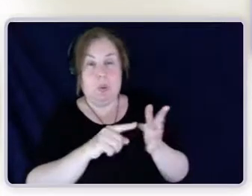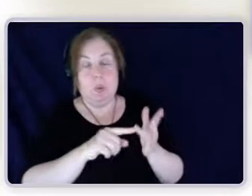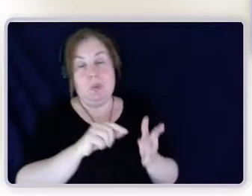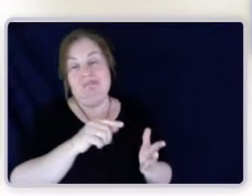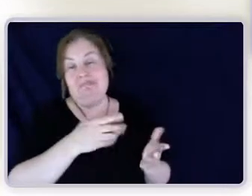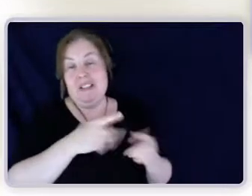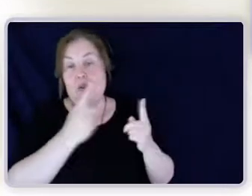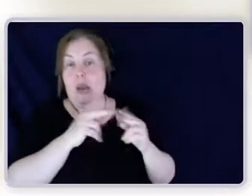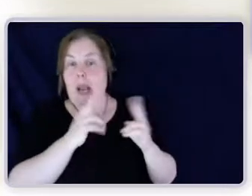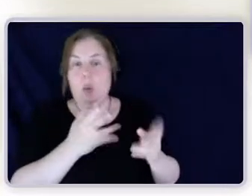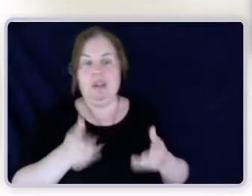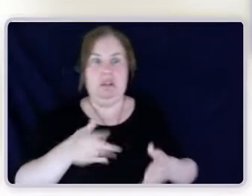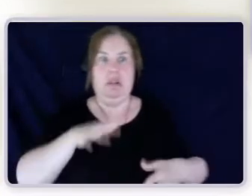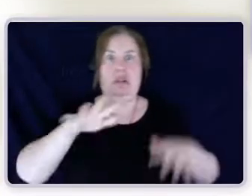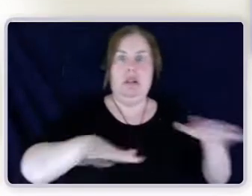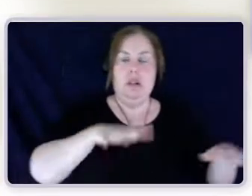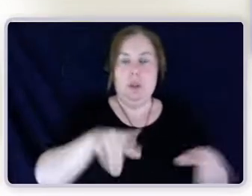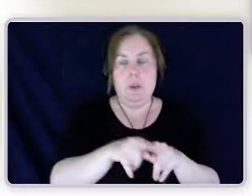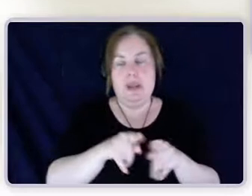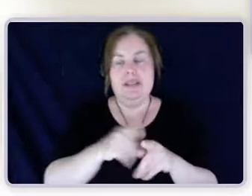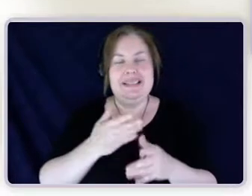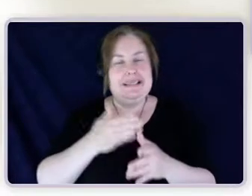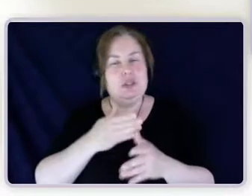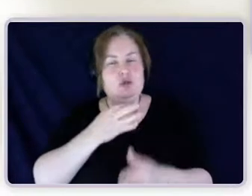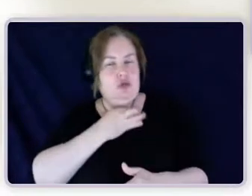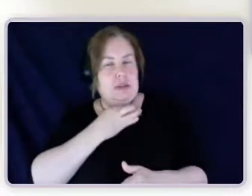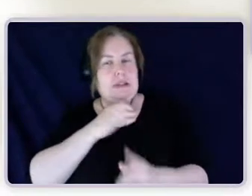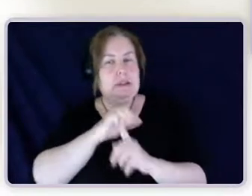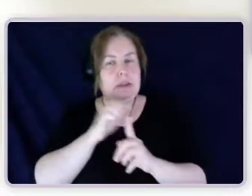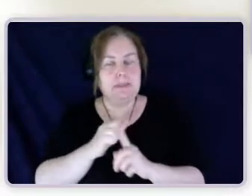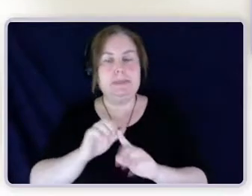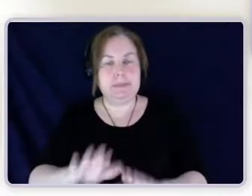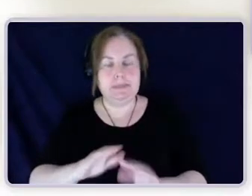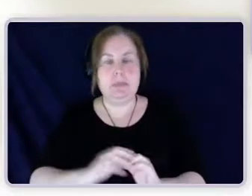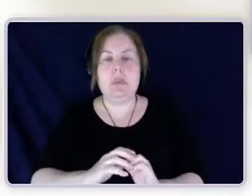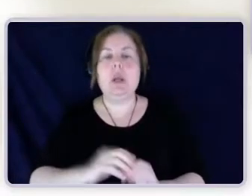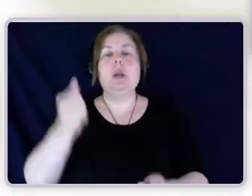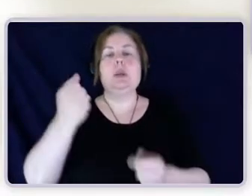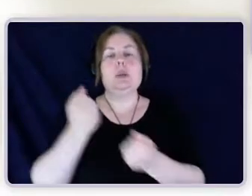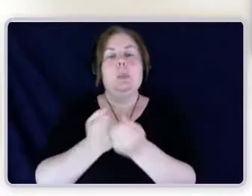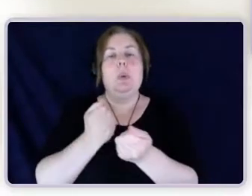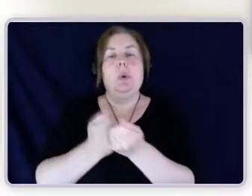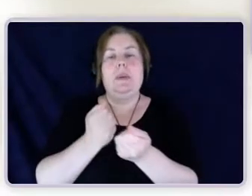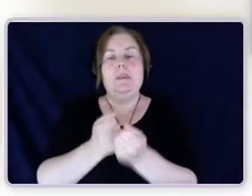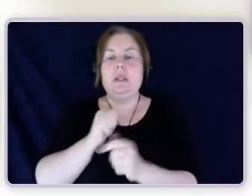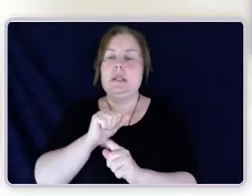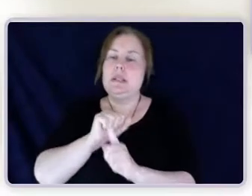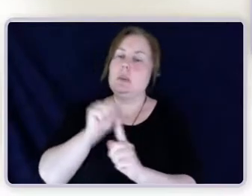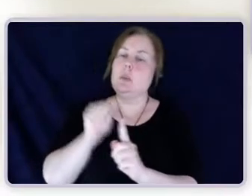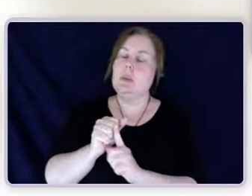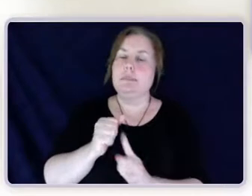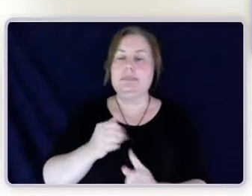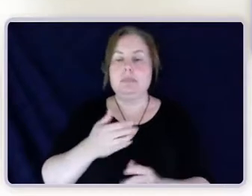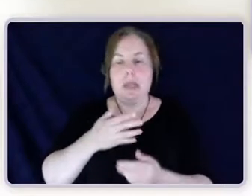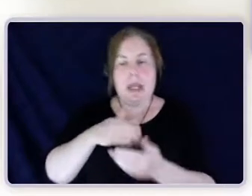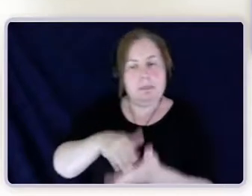A supportive guardian is someone who can help to support a person to make decisions as long as